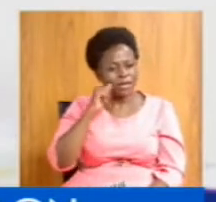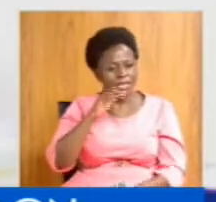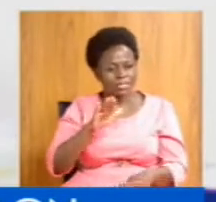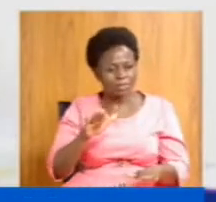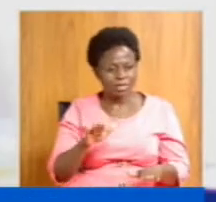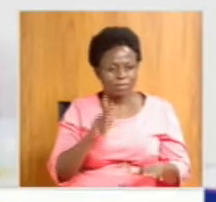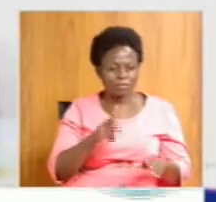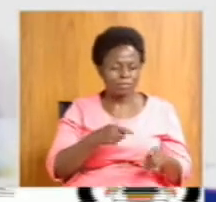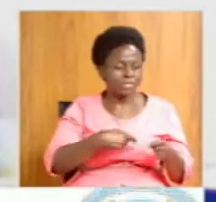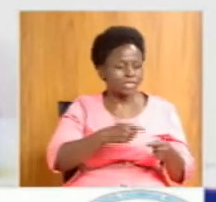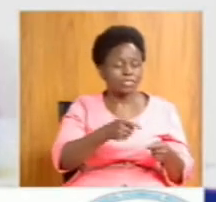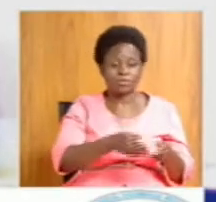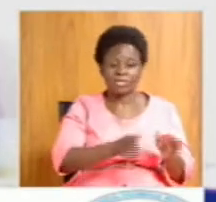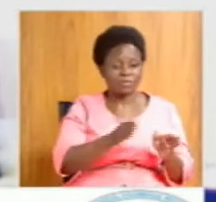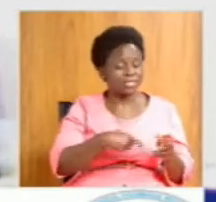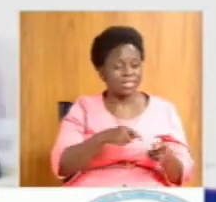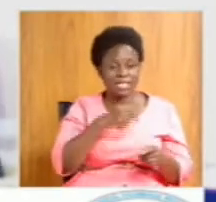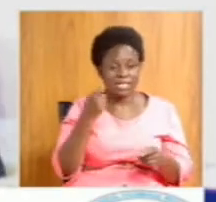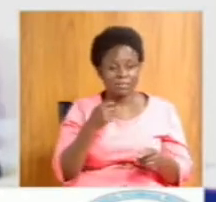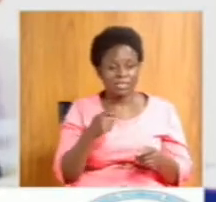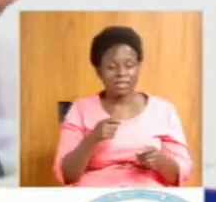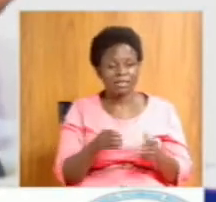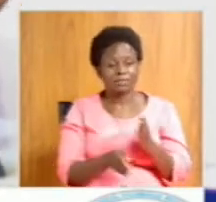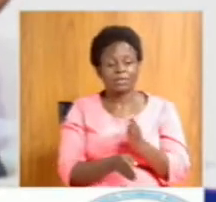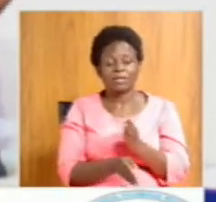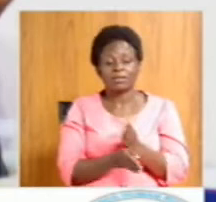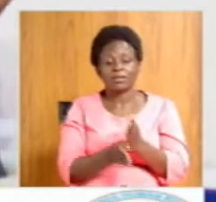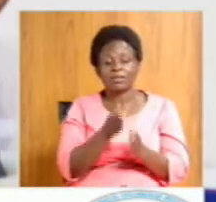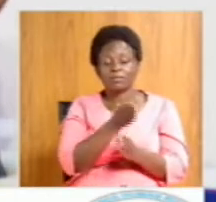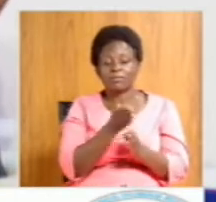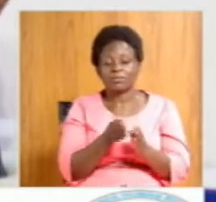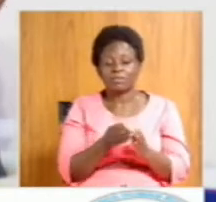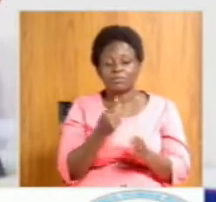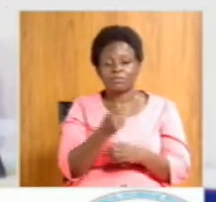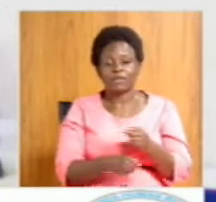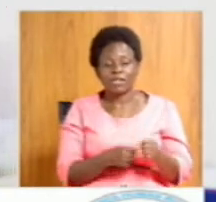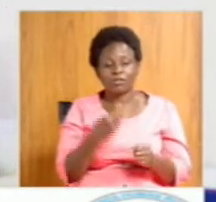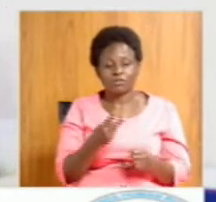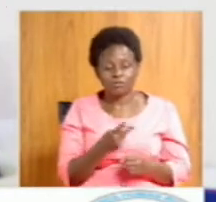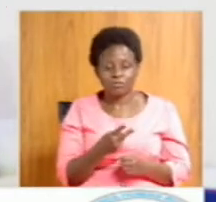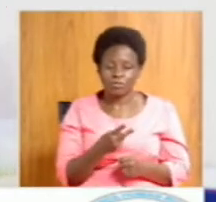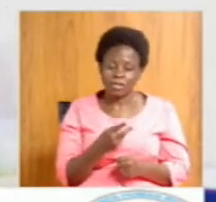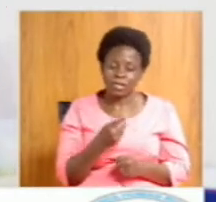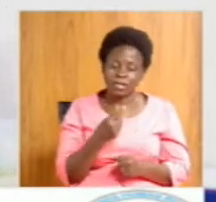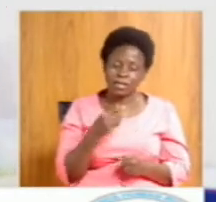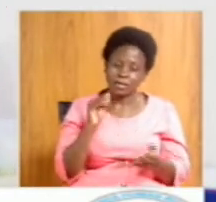selling their meat and I think that structure has been there for almost a year now or two and again we can